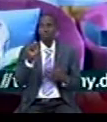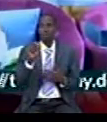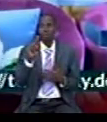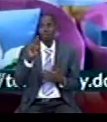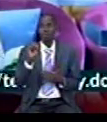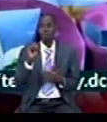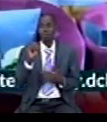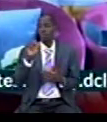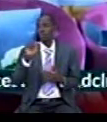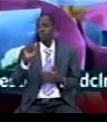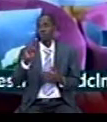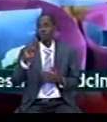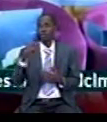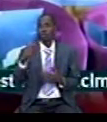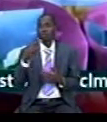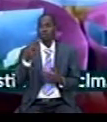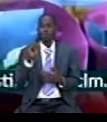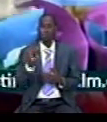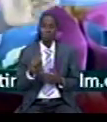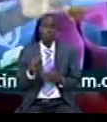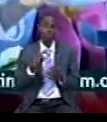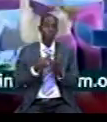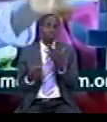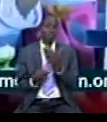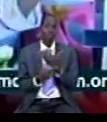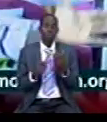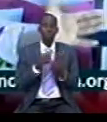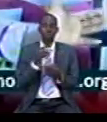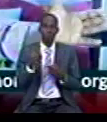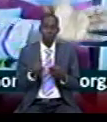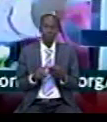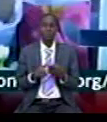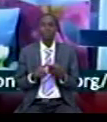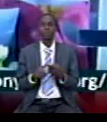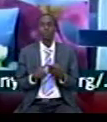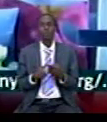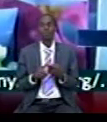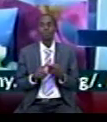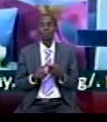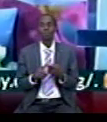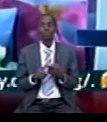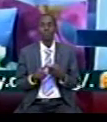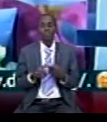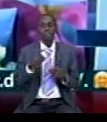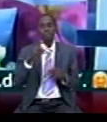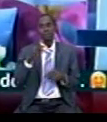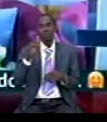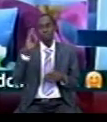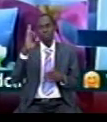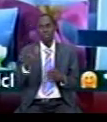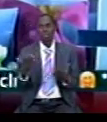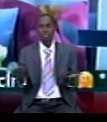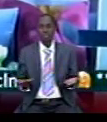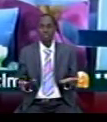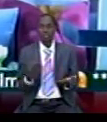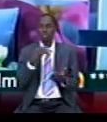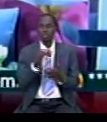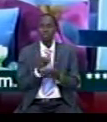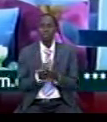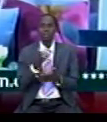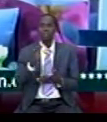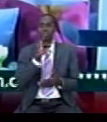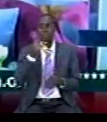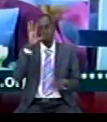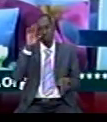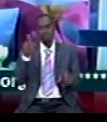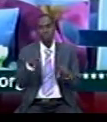Crusades, when pastor say, we have a brother Basi, to testify. When he came up, he testified saying